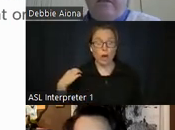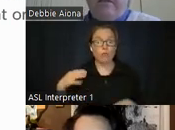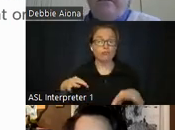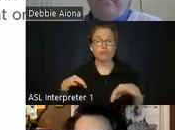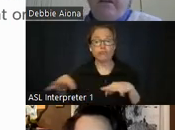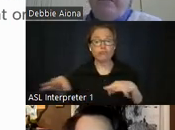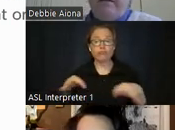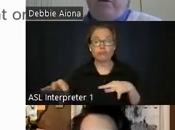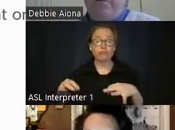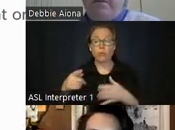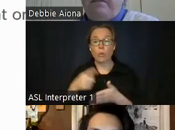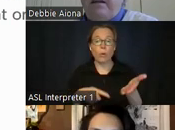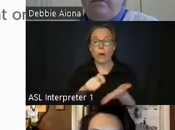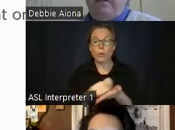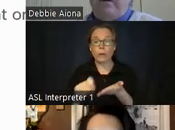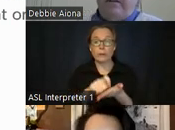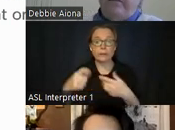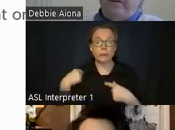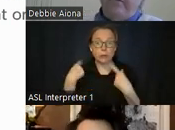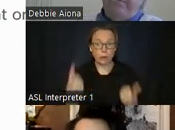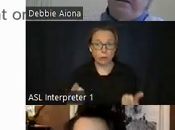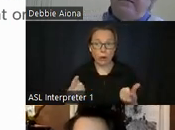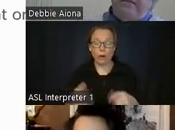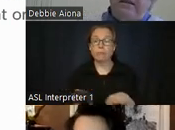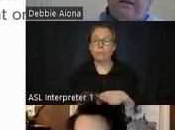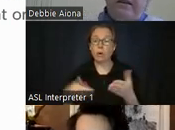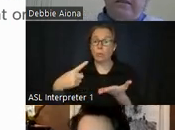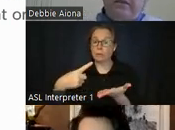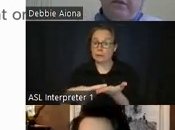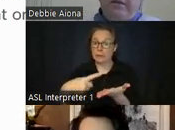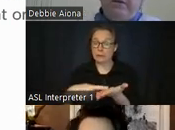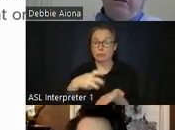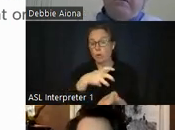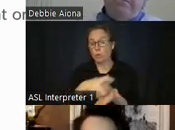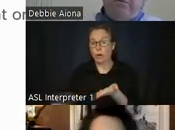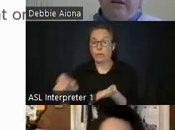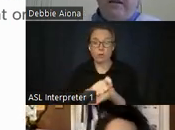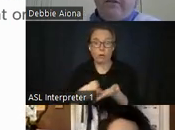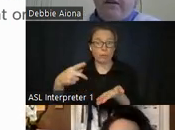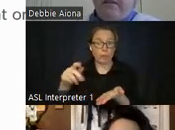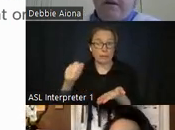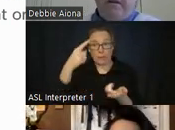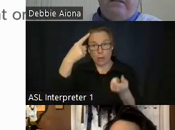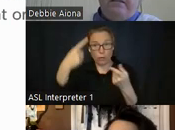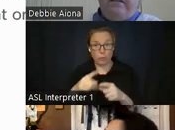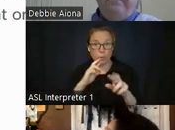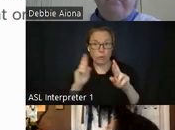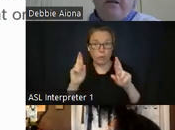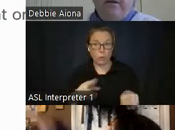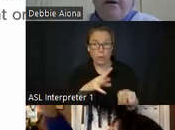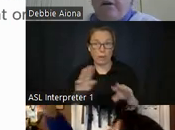the draft, then an open discussion on the draft PAC areas of agreement on reporting and